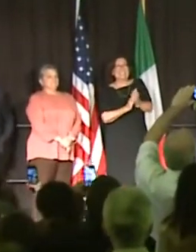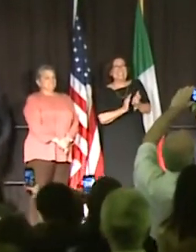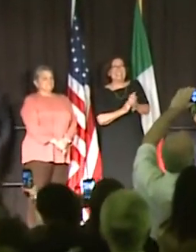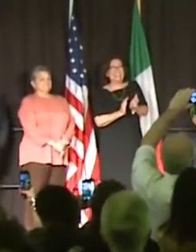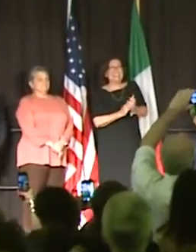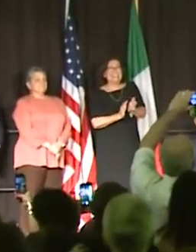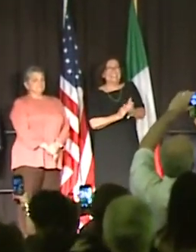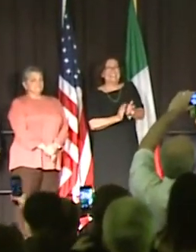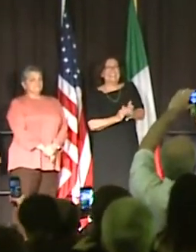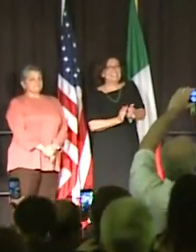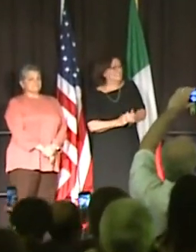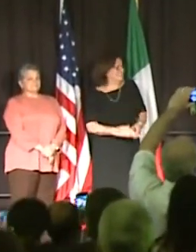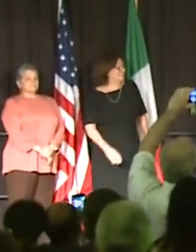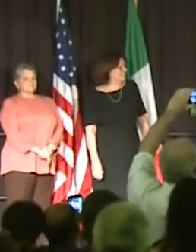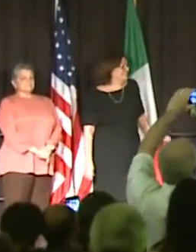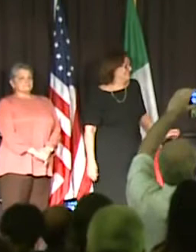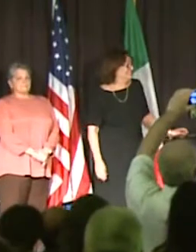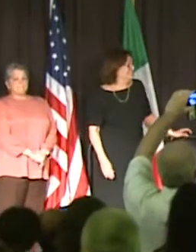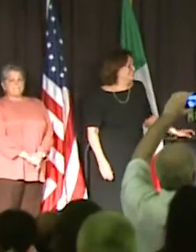Buonasera.